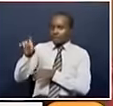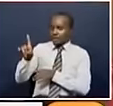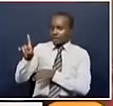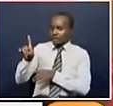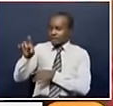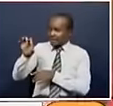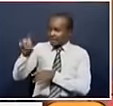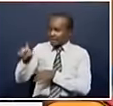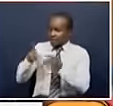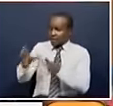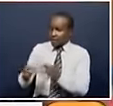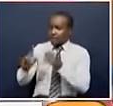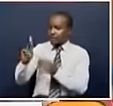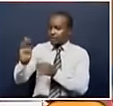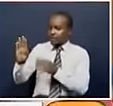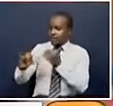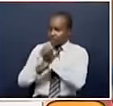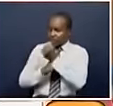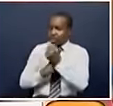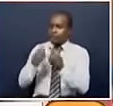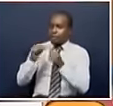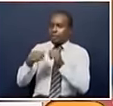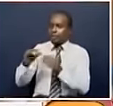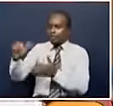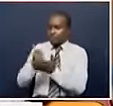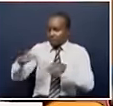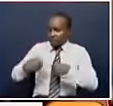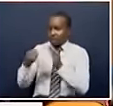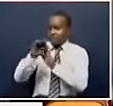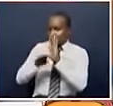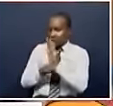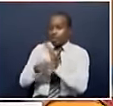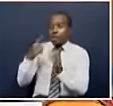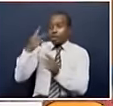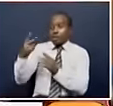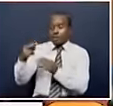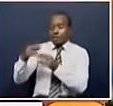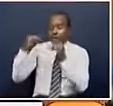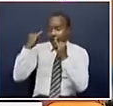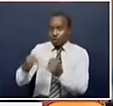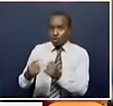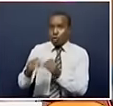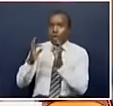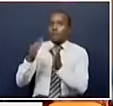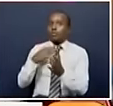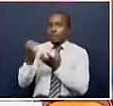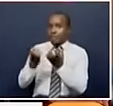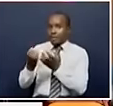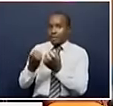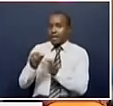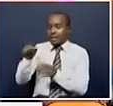KCB Foundation, talking to us about Tujiajiri. Look out for the latest on Tujiajiri. If you're a budding entrepreneur,